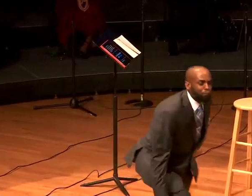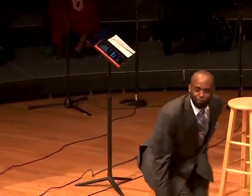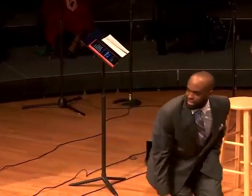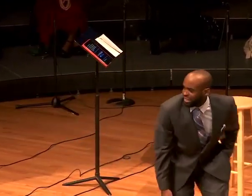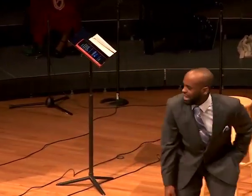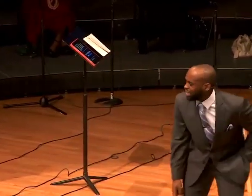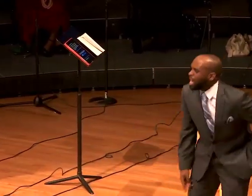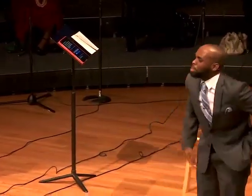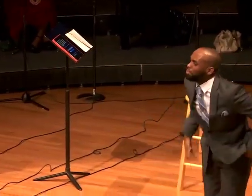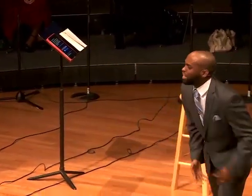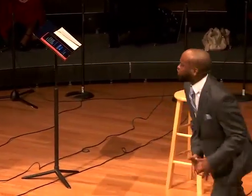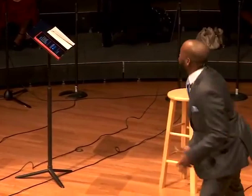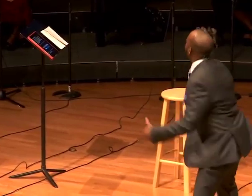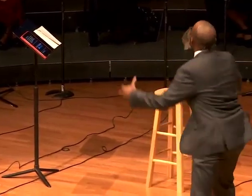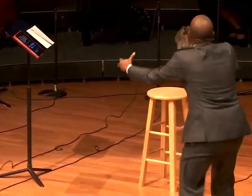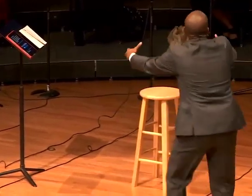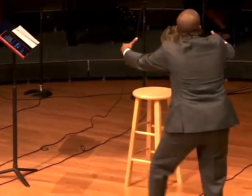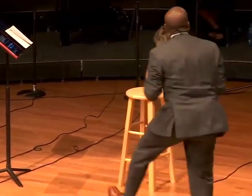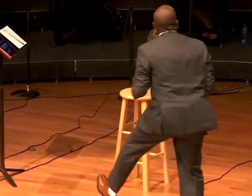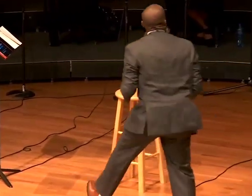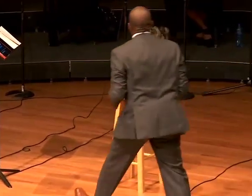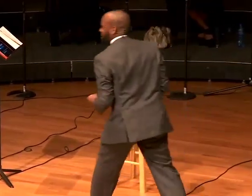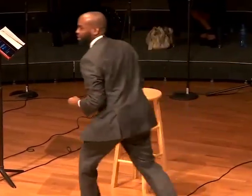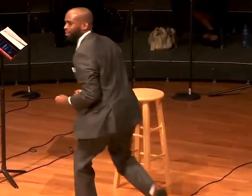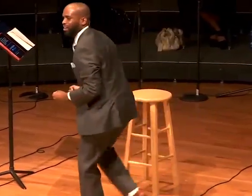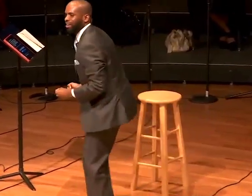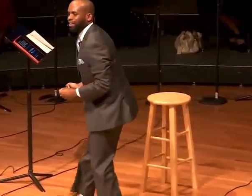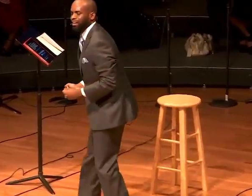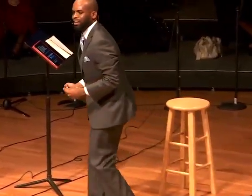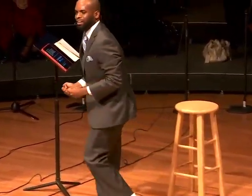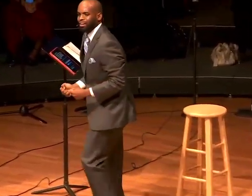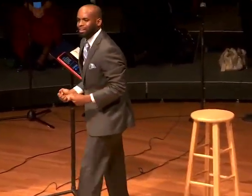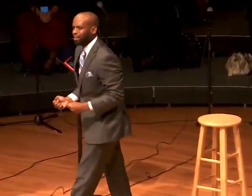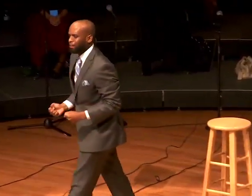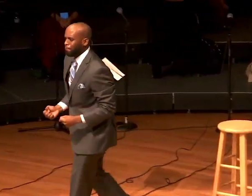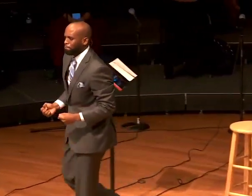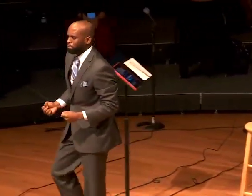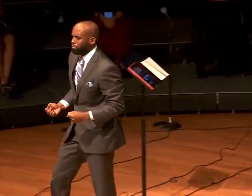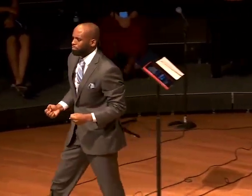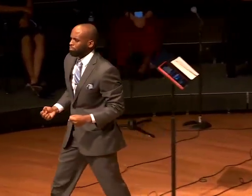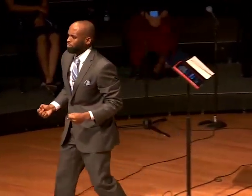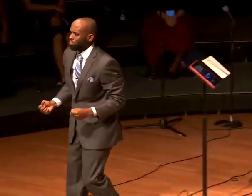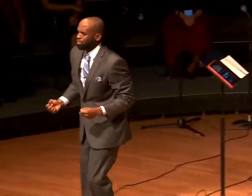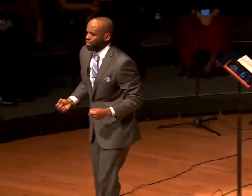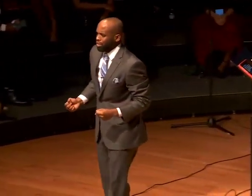stop everything and make sure we bring him back.